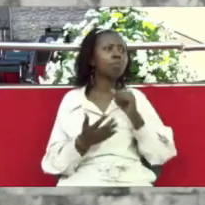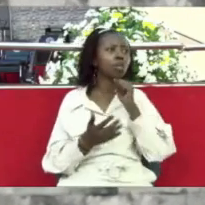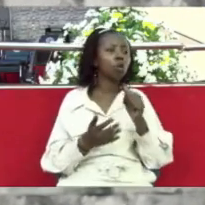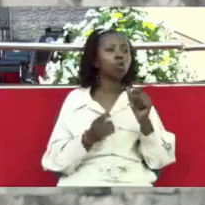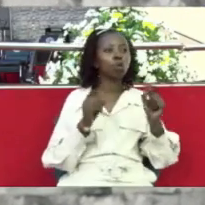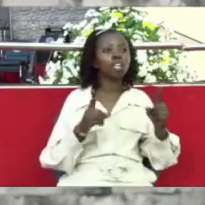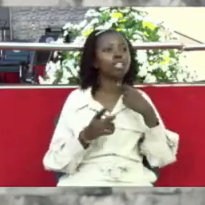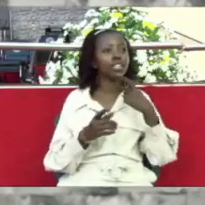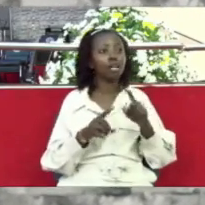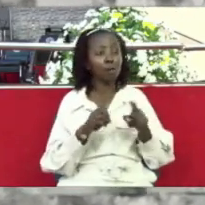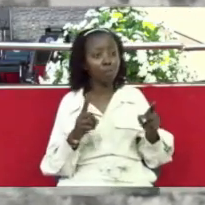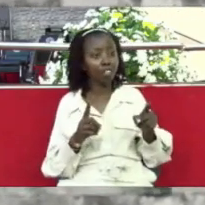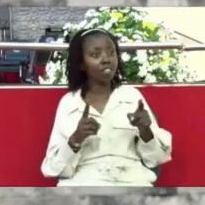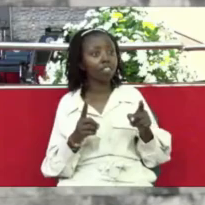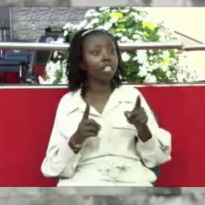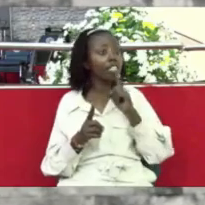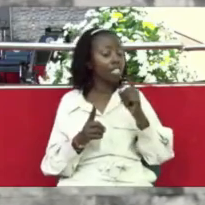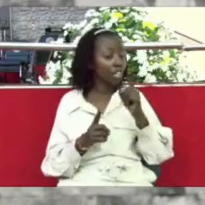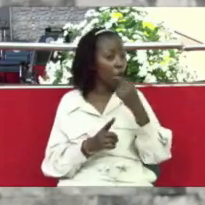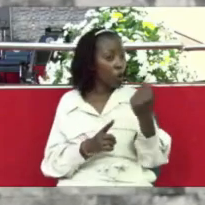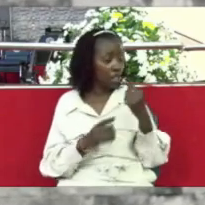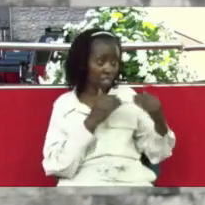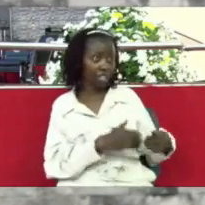just keep it amongst friends.